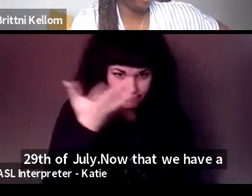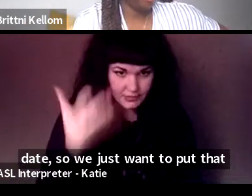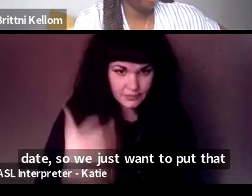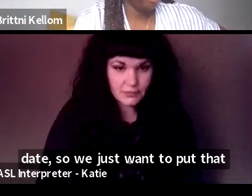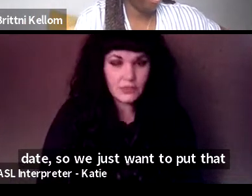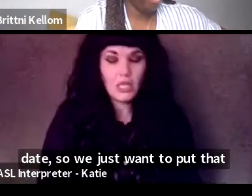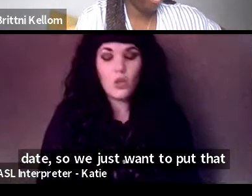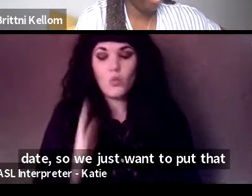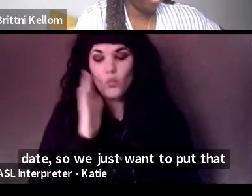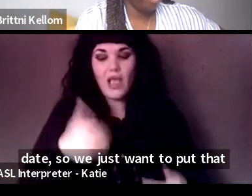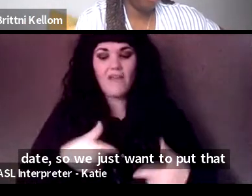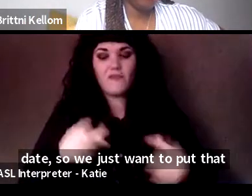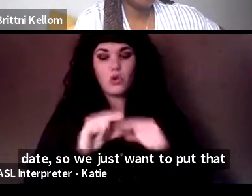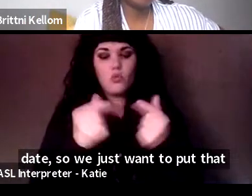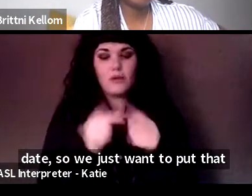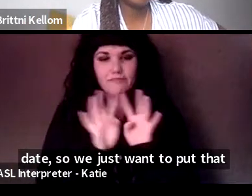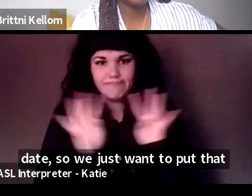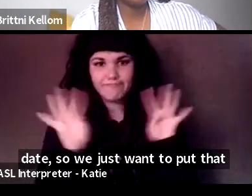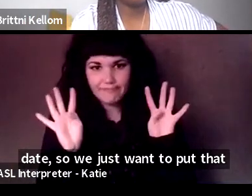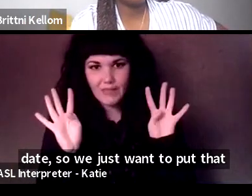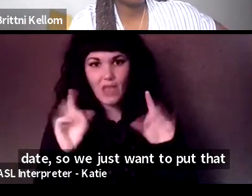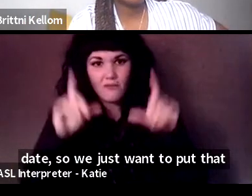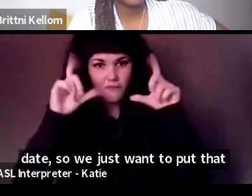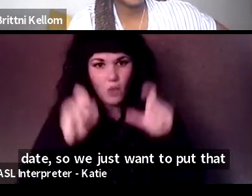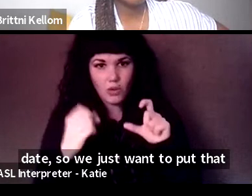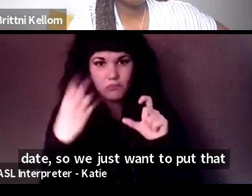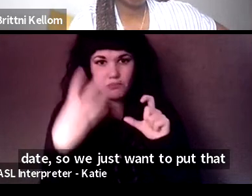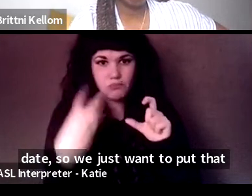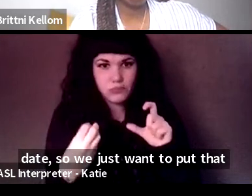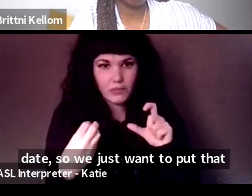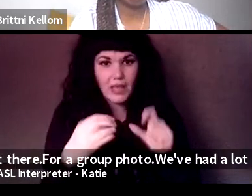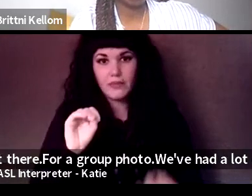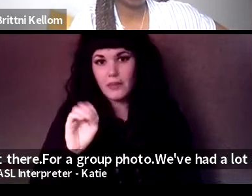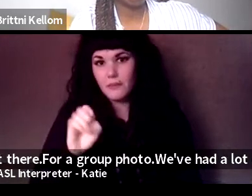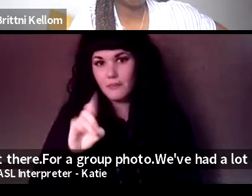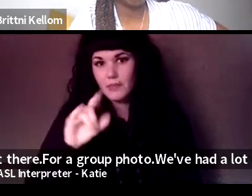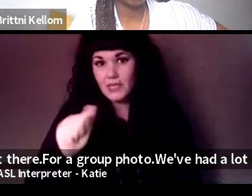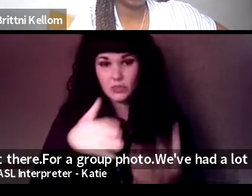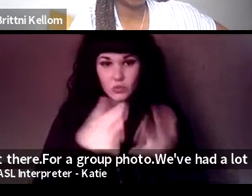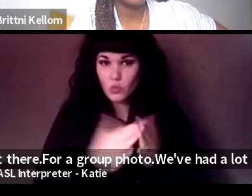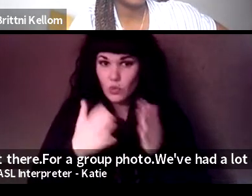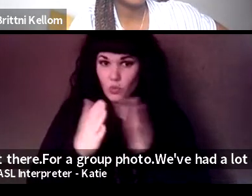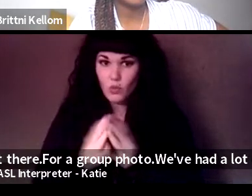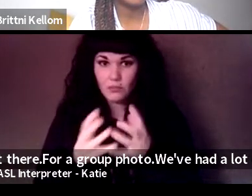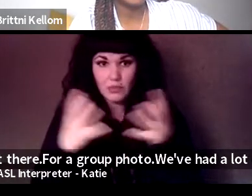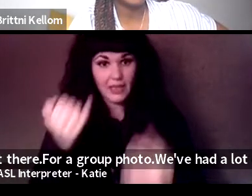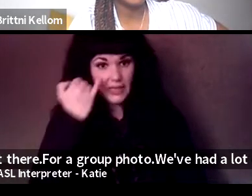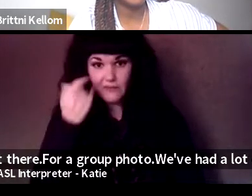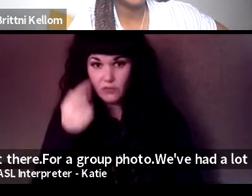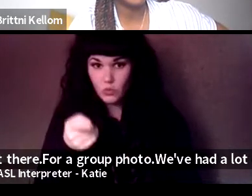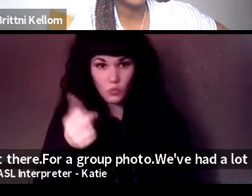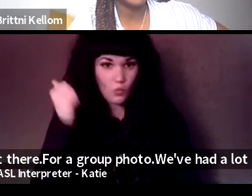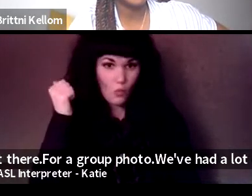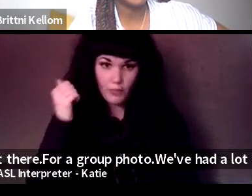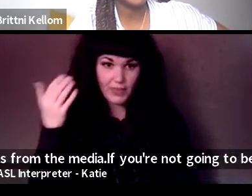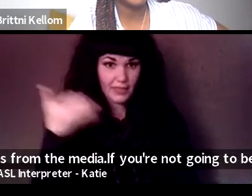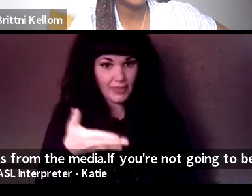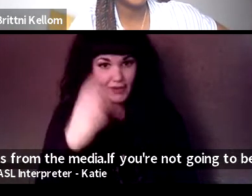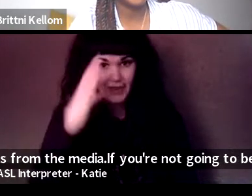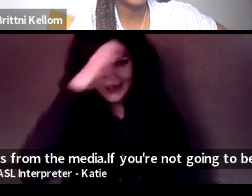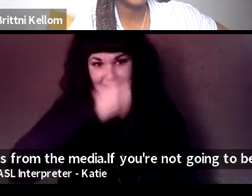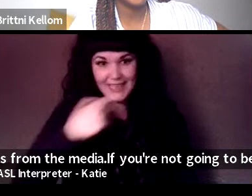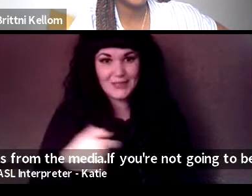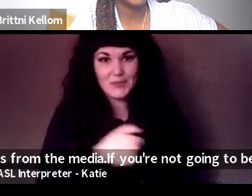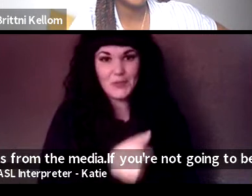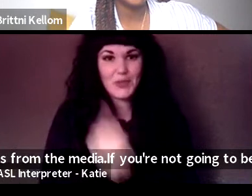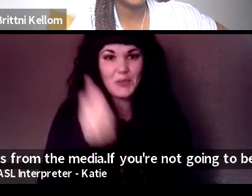a group photo. We've had a lot of requests from the media. If you're not going to be there, then I guess we won't be doing it because